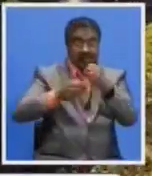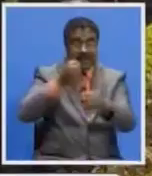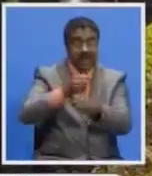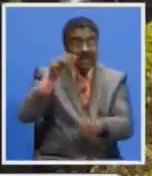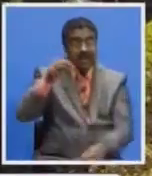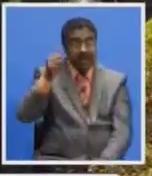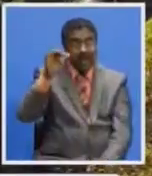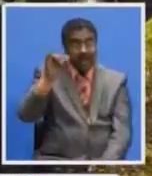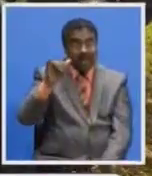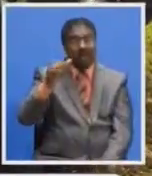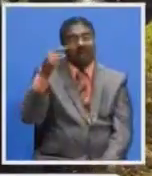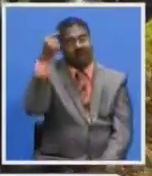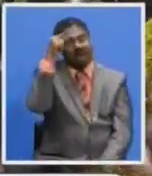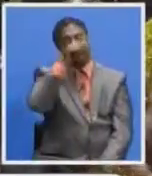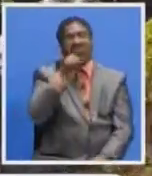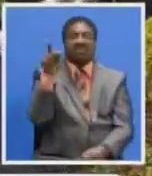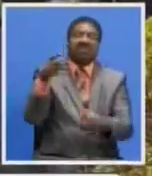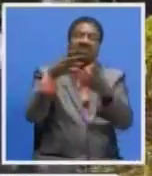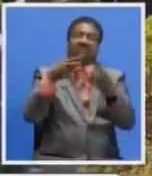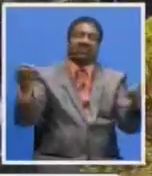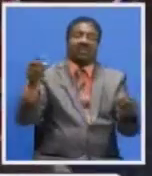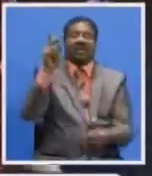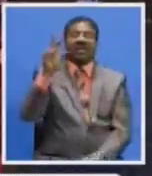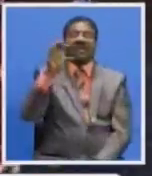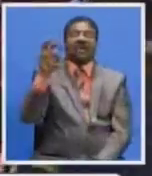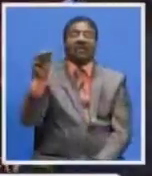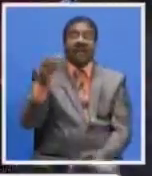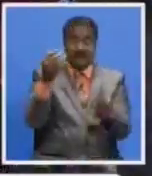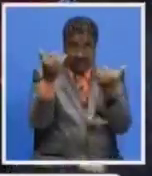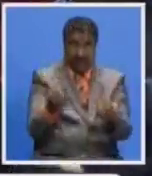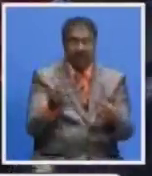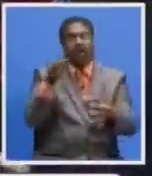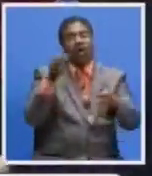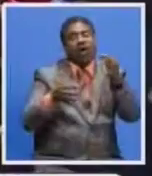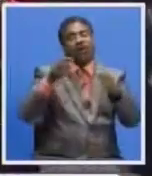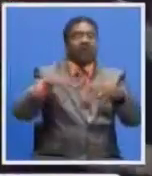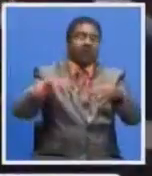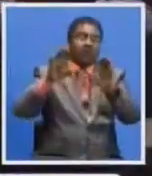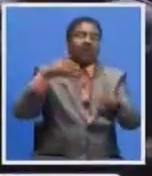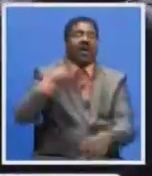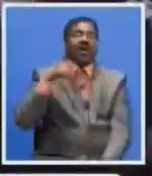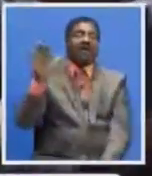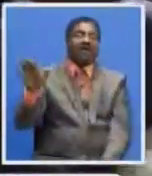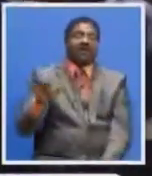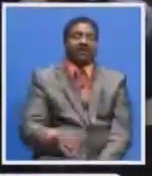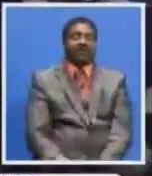on liquidation and the process is currently in court. Paul Sharala, ZNBC News in